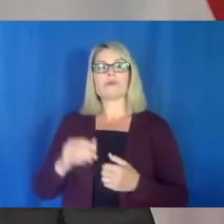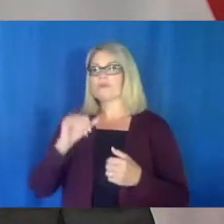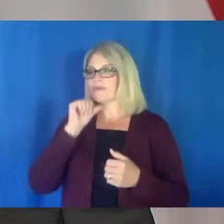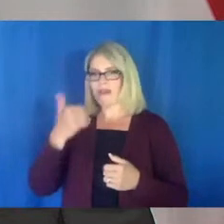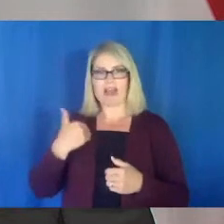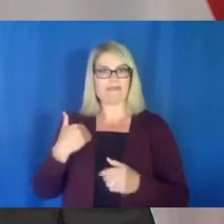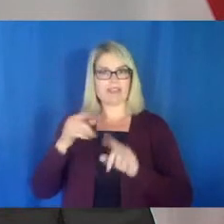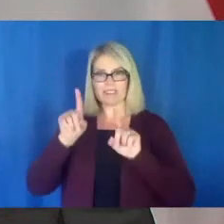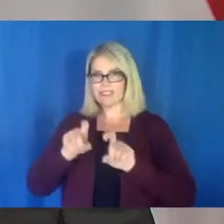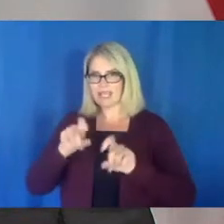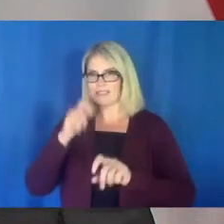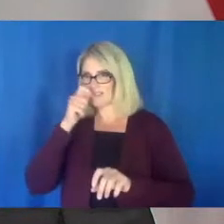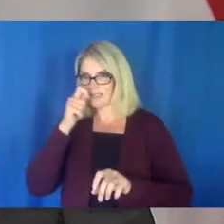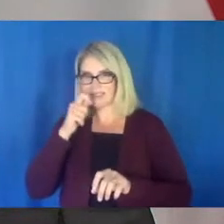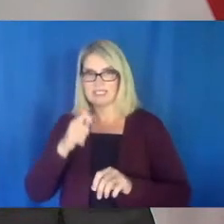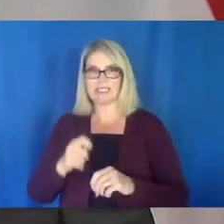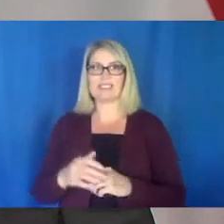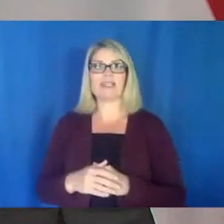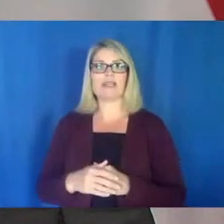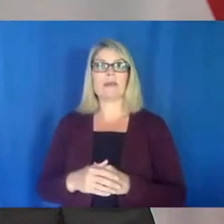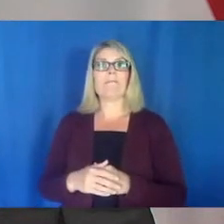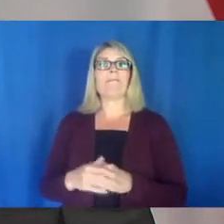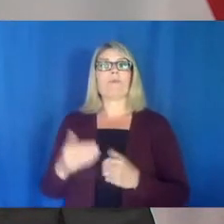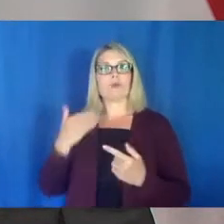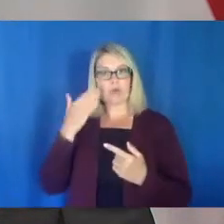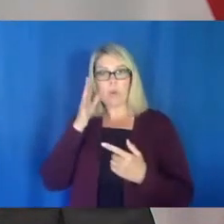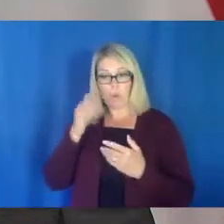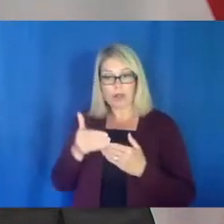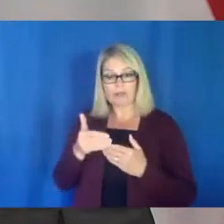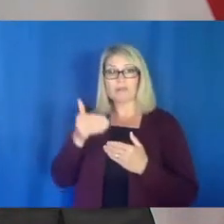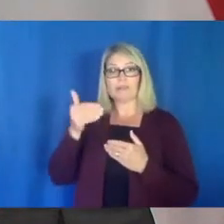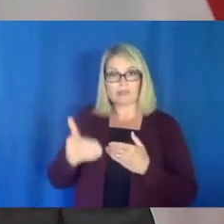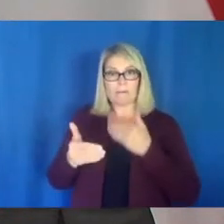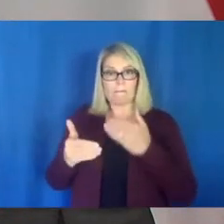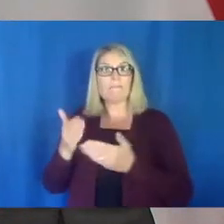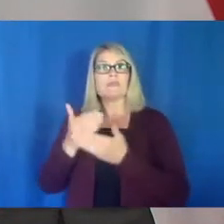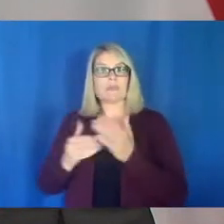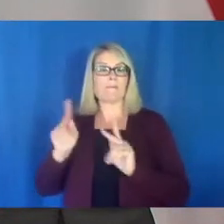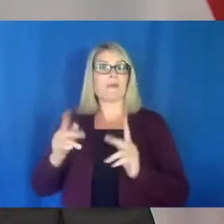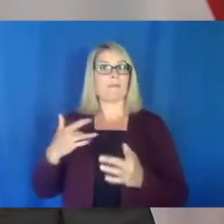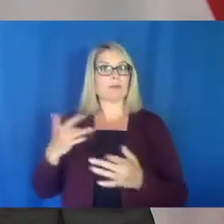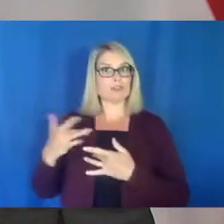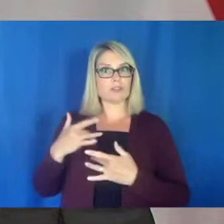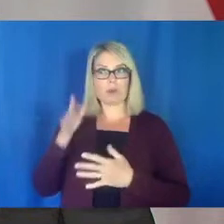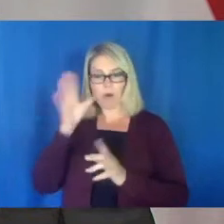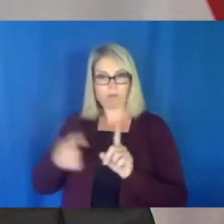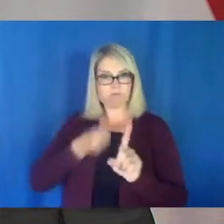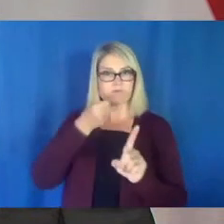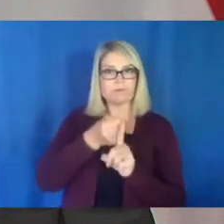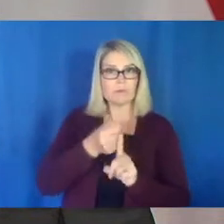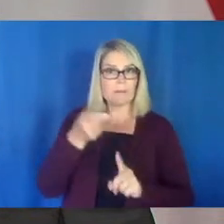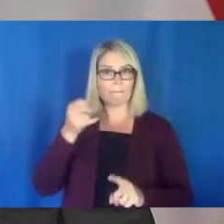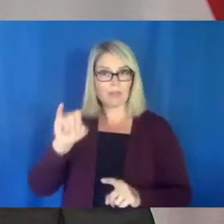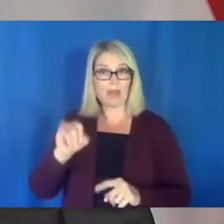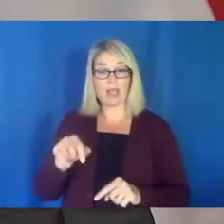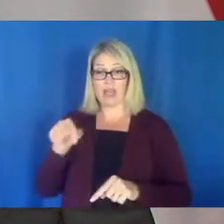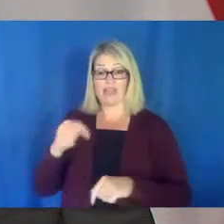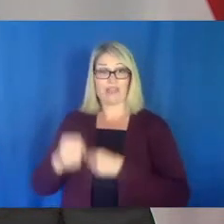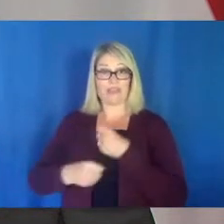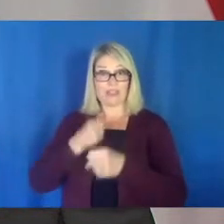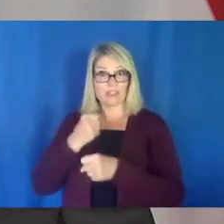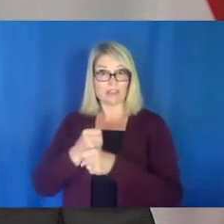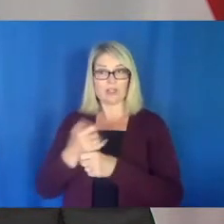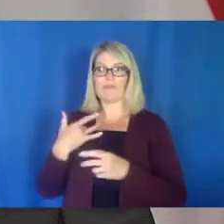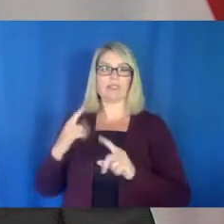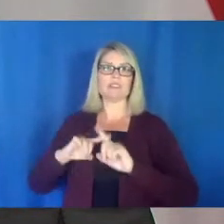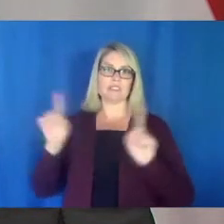kind of knew we were making this step, but there was some concern to wonder what the impact would be. This year, when the factors are different, but we were